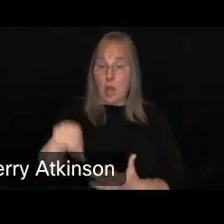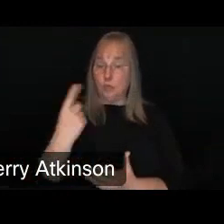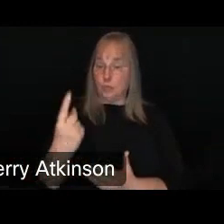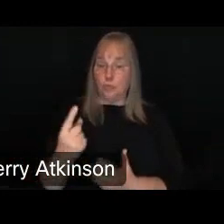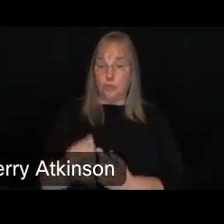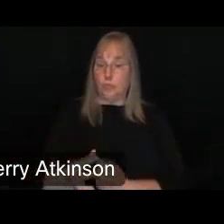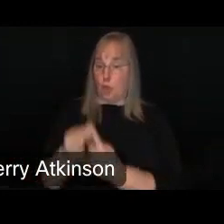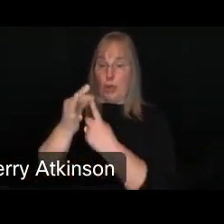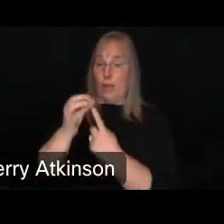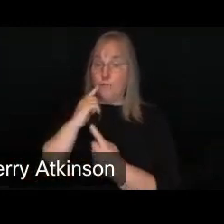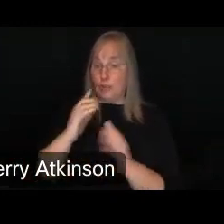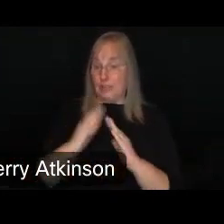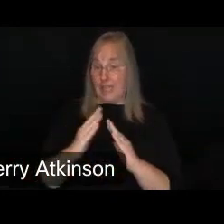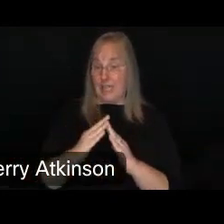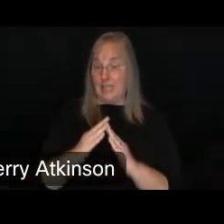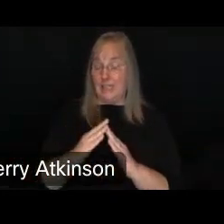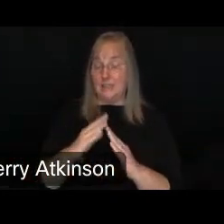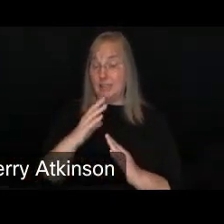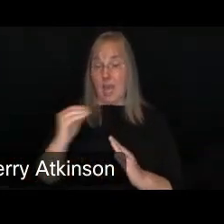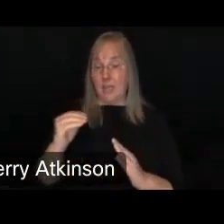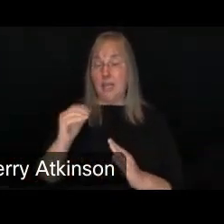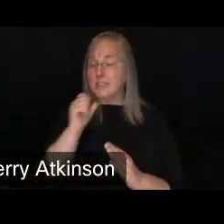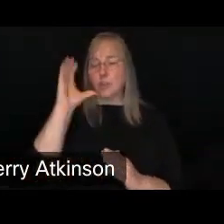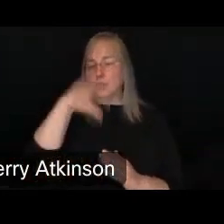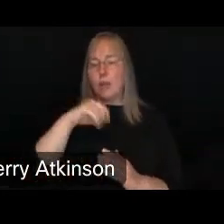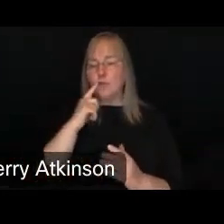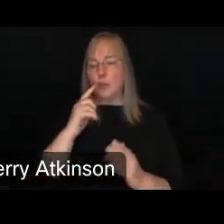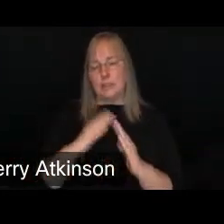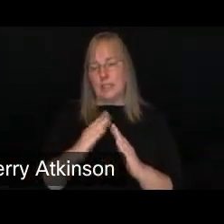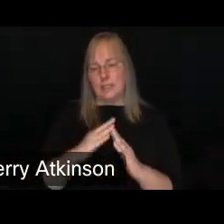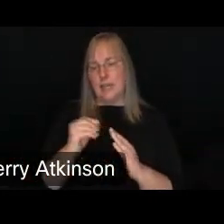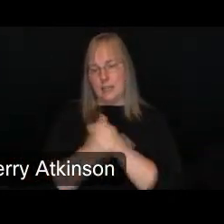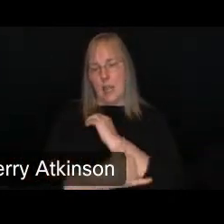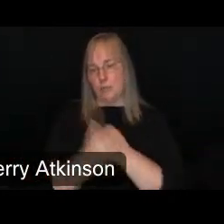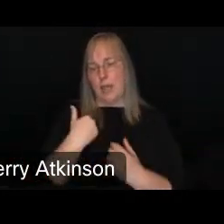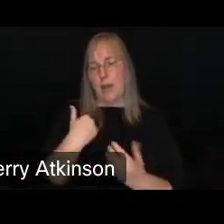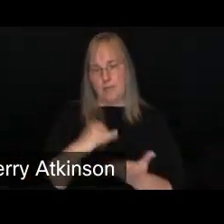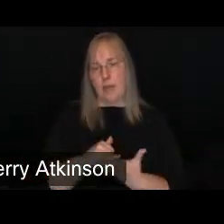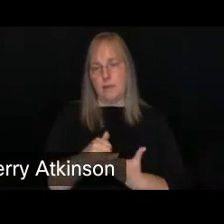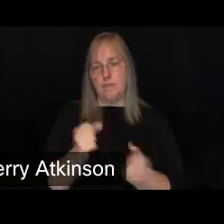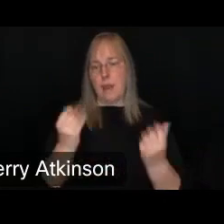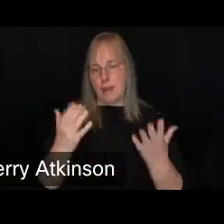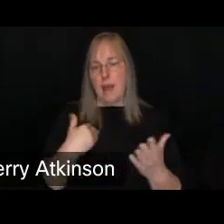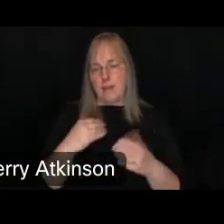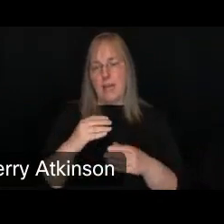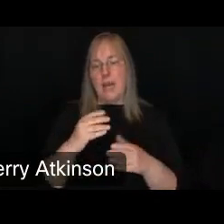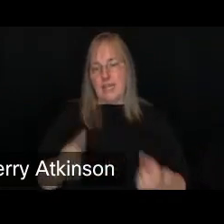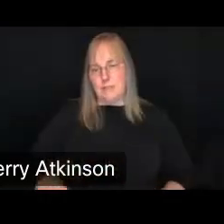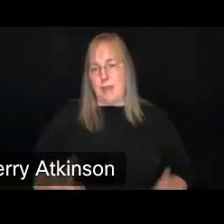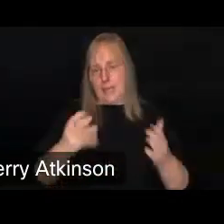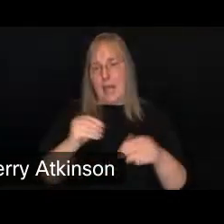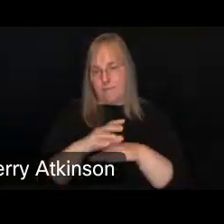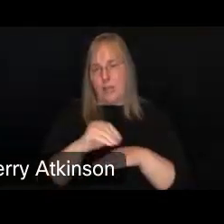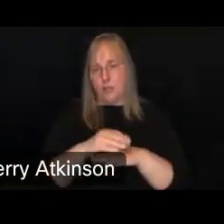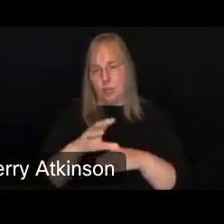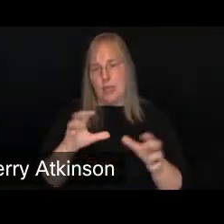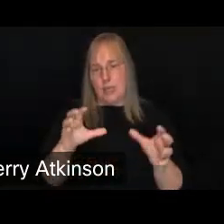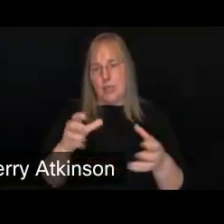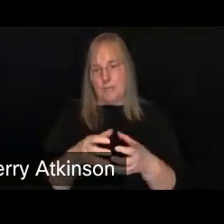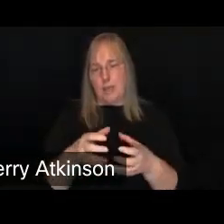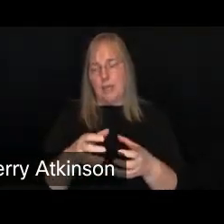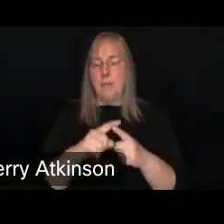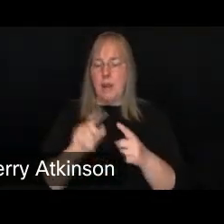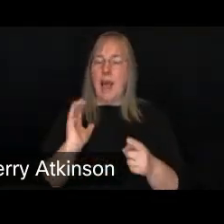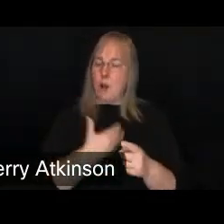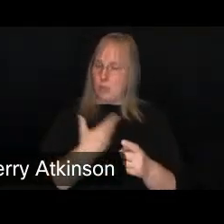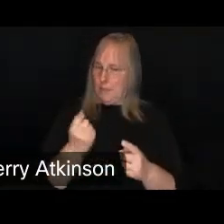a mechanism like this, and usually called Spending Affordable Advisory Committee, but ours is sort of different in a way that